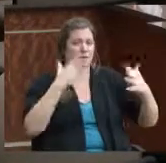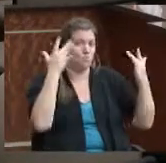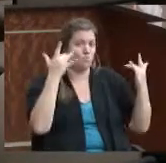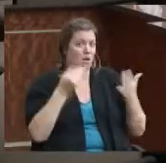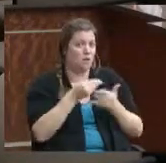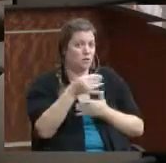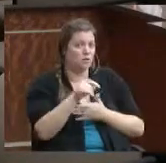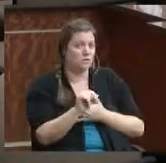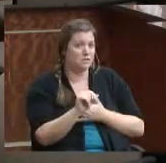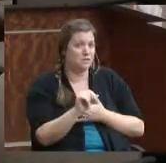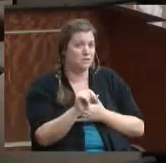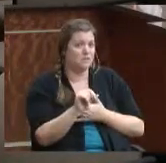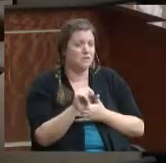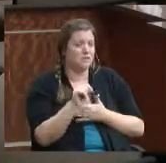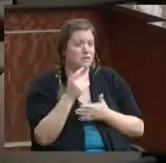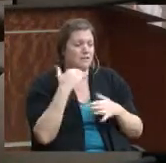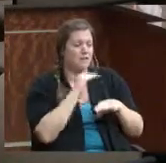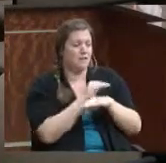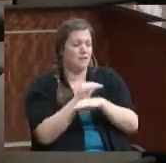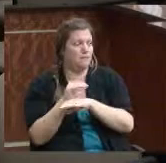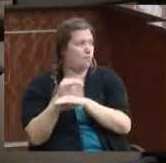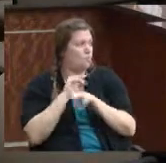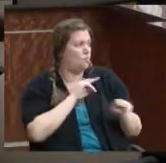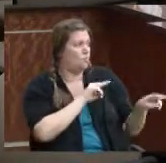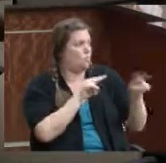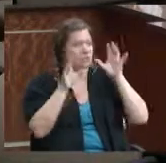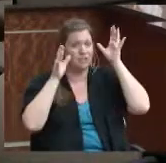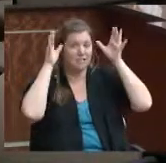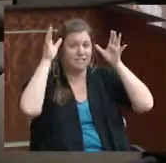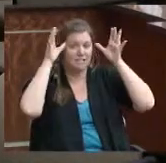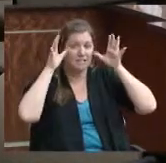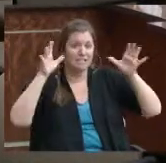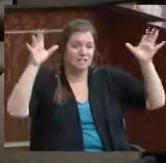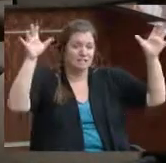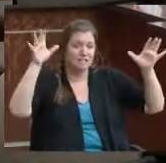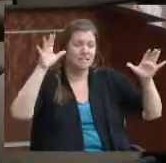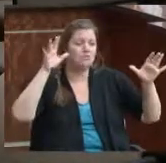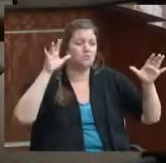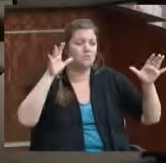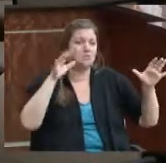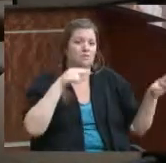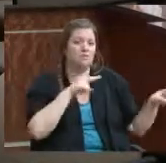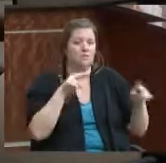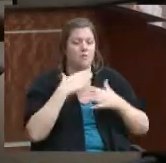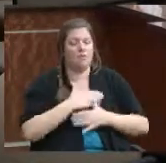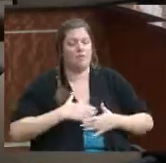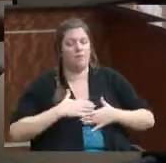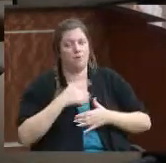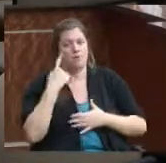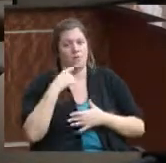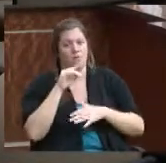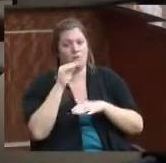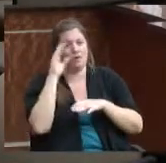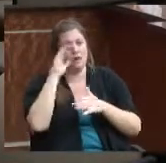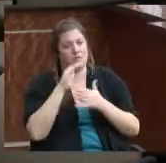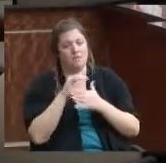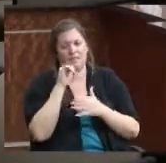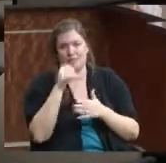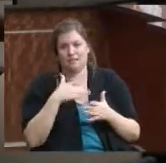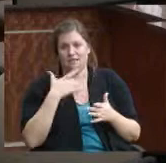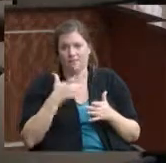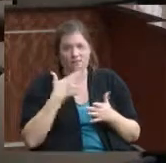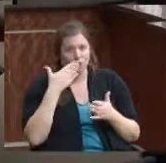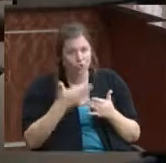we purchased it. In the evening, we watch the deers graze on the green. The view is therapeutic for my husband on days that he doesn't